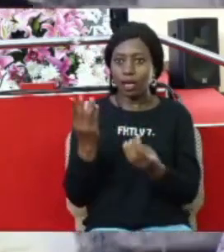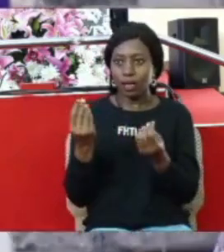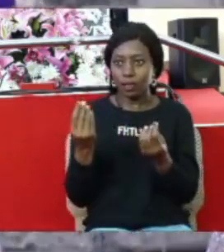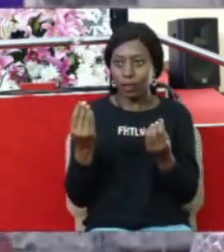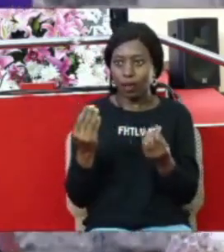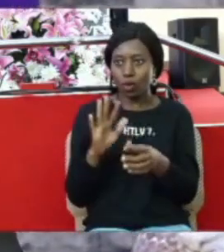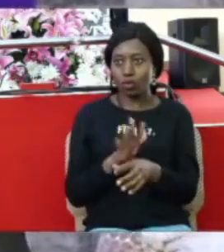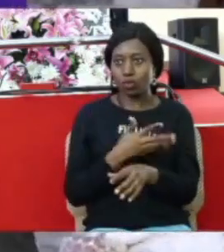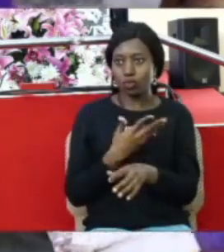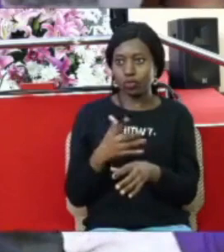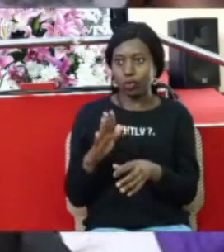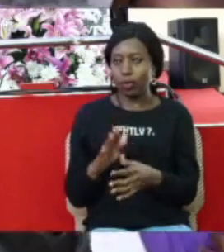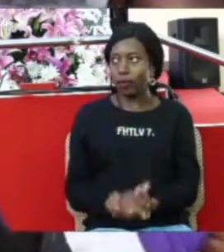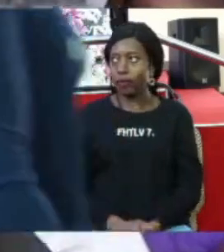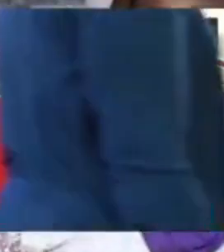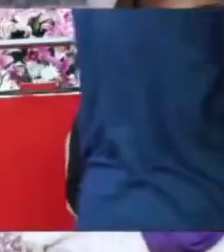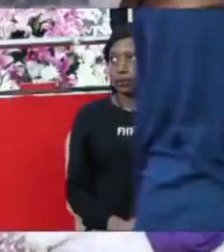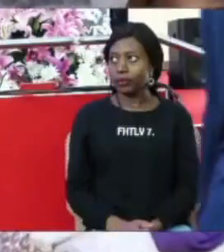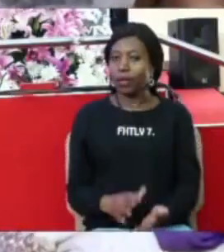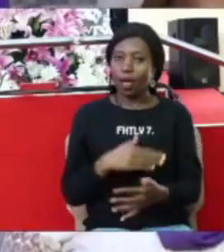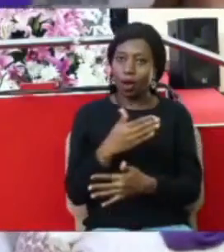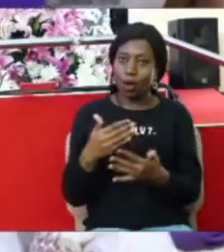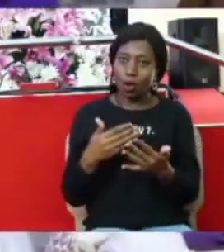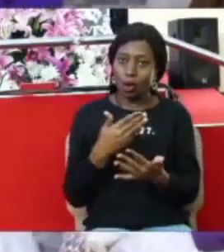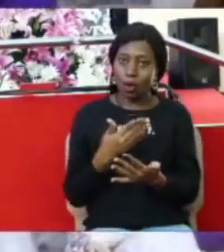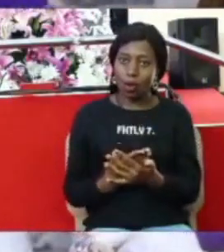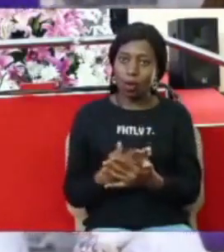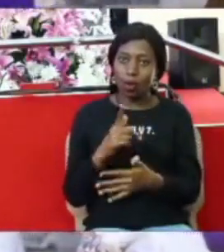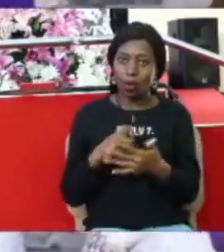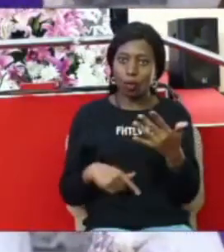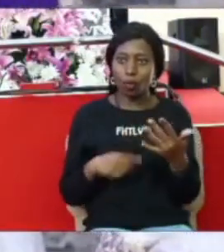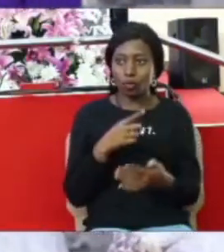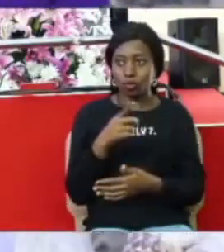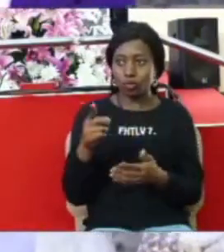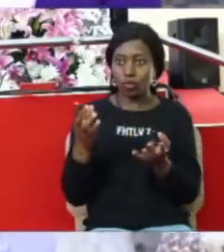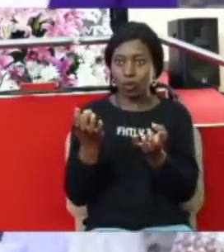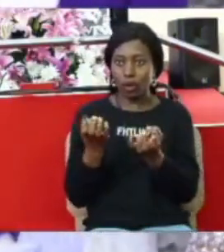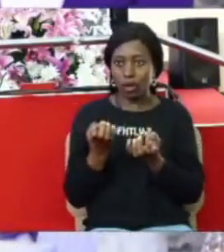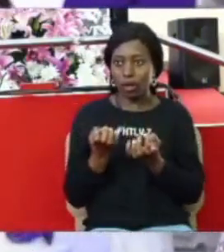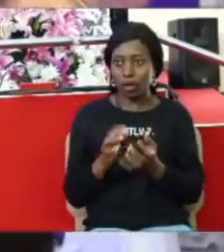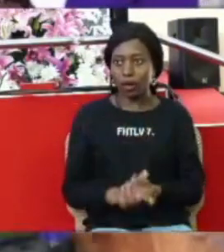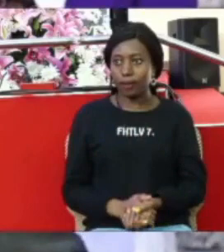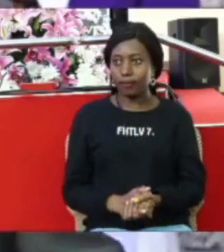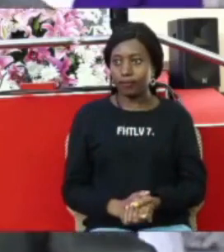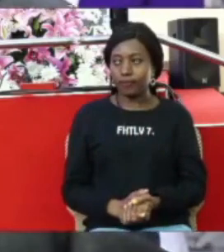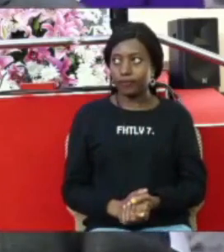believe. All what you need yourself is only to believe. Don't bother, only